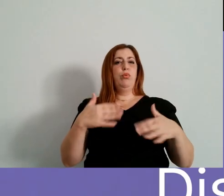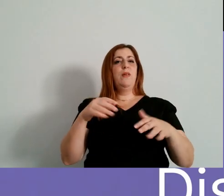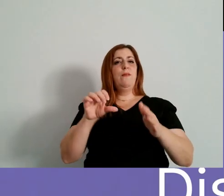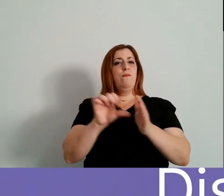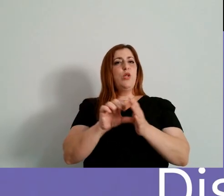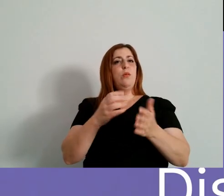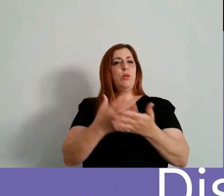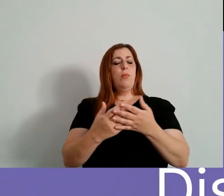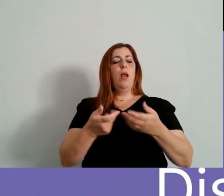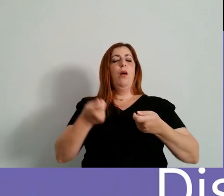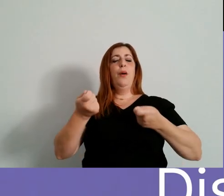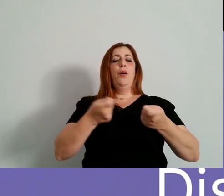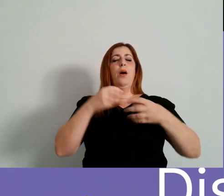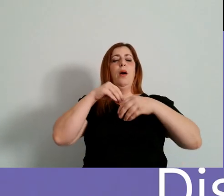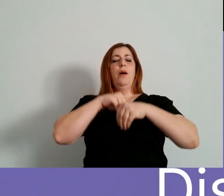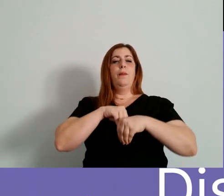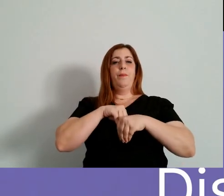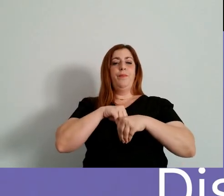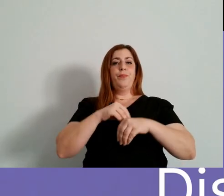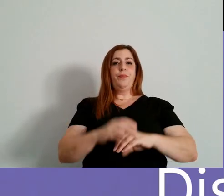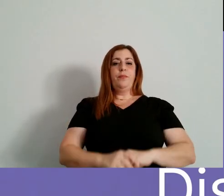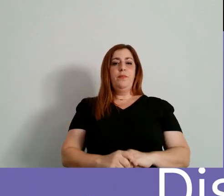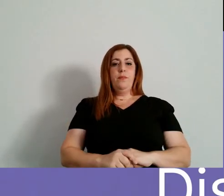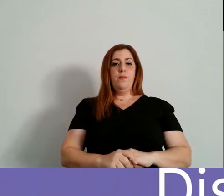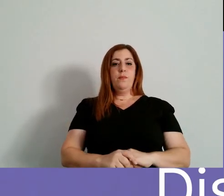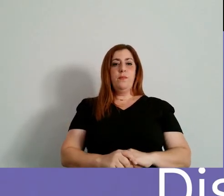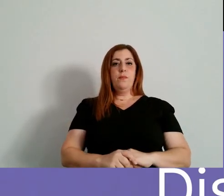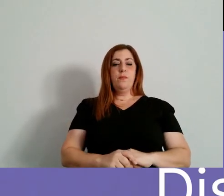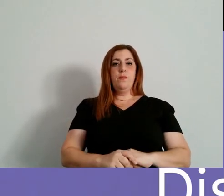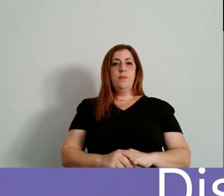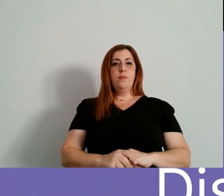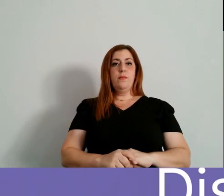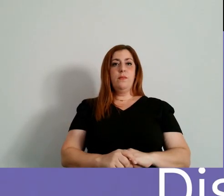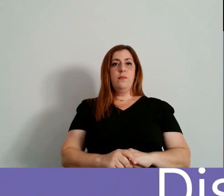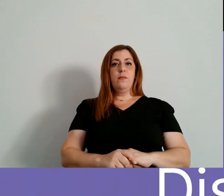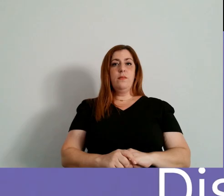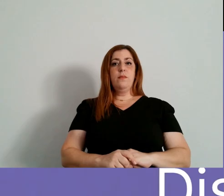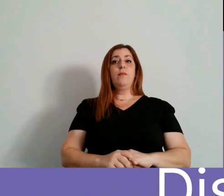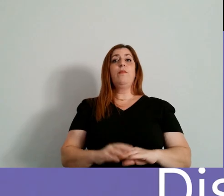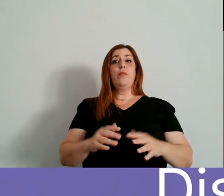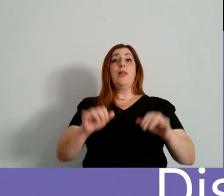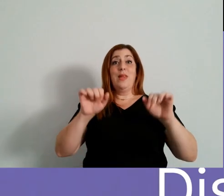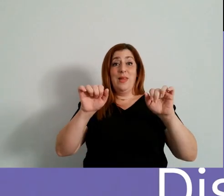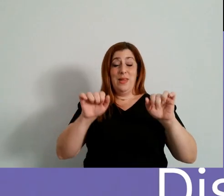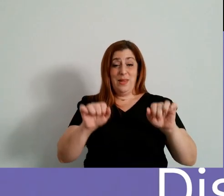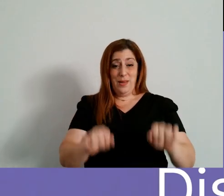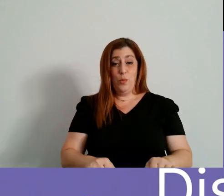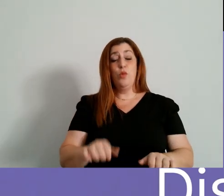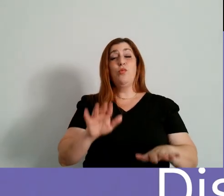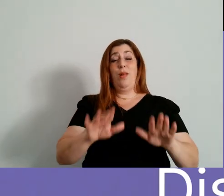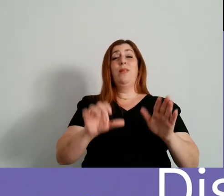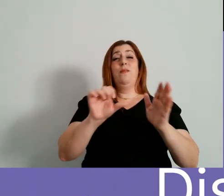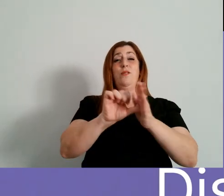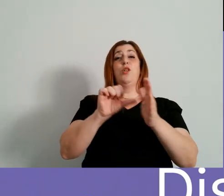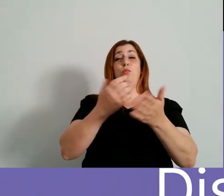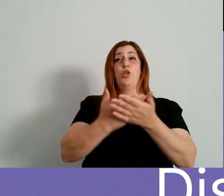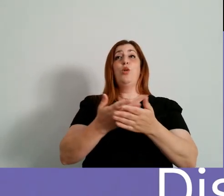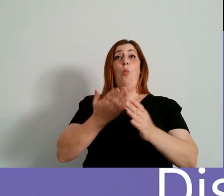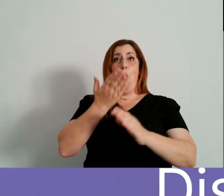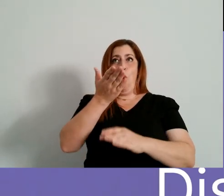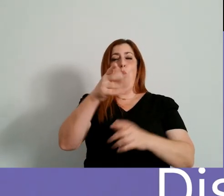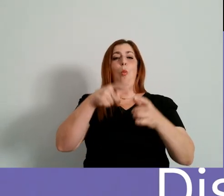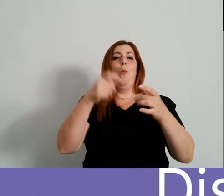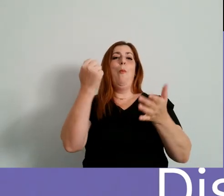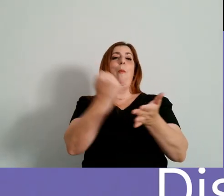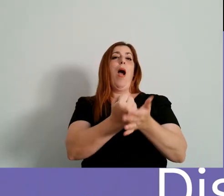be significant barriers. So I would say that yes, it is exceptionally difficult for a lot of us to open things like